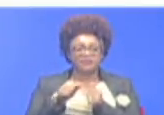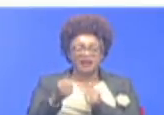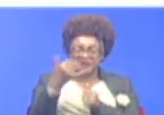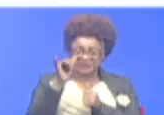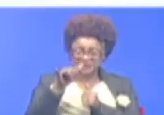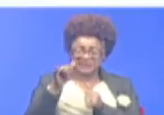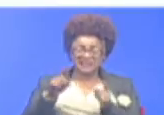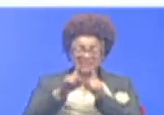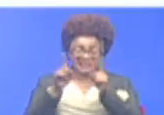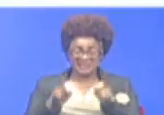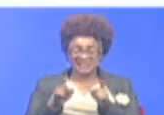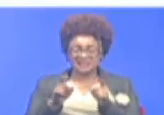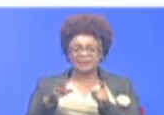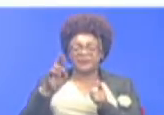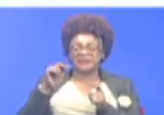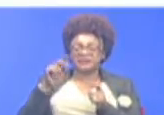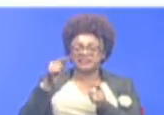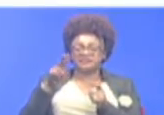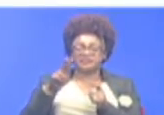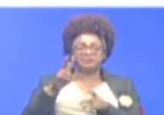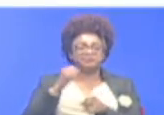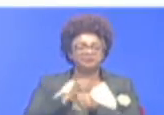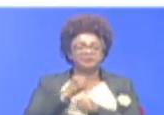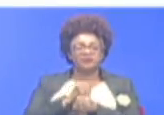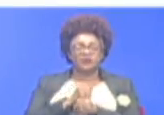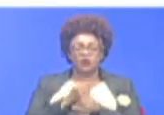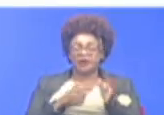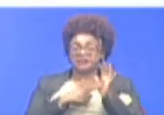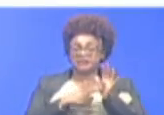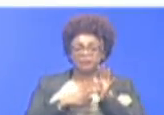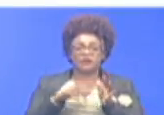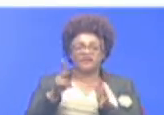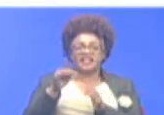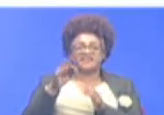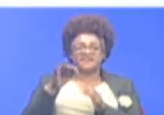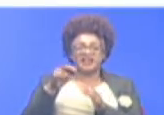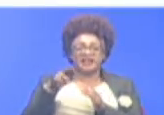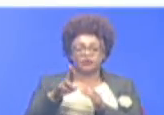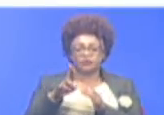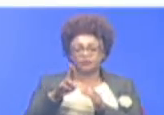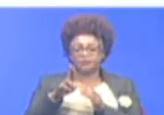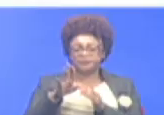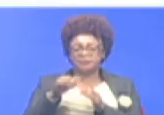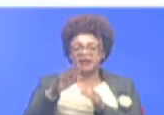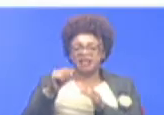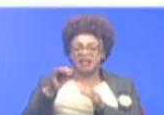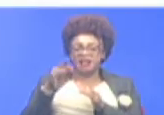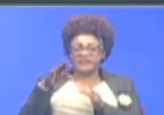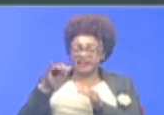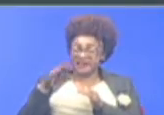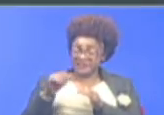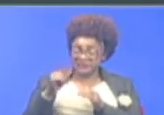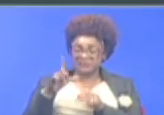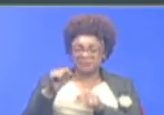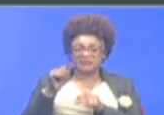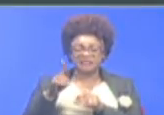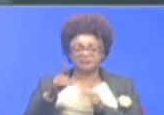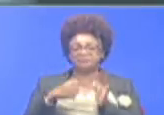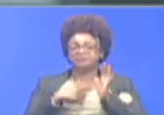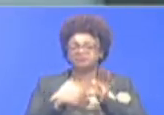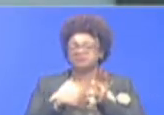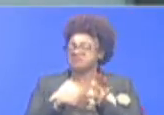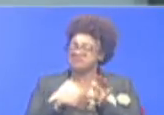test results that NTV conducted on samples of a Kifaru flour milled by Alpha Grain Limited showed it had